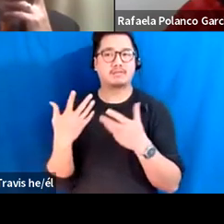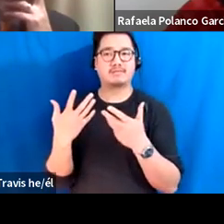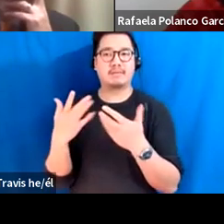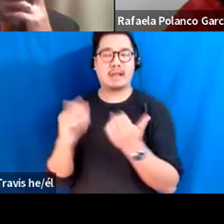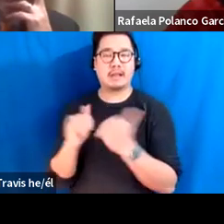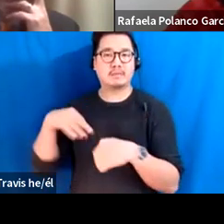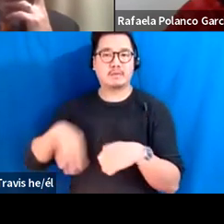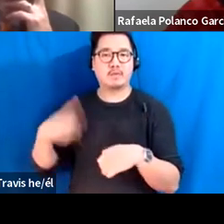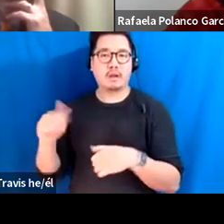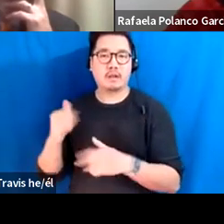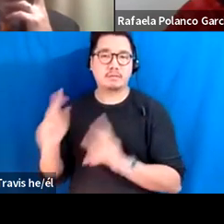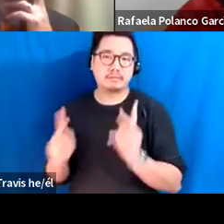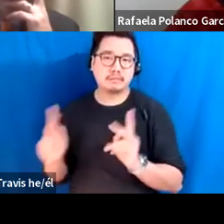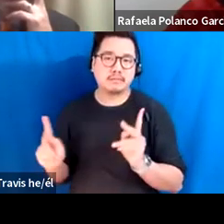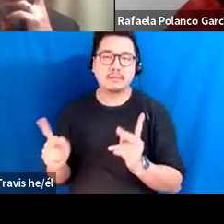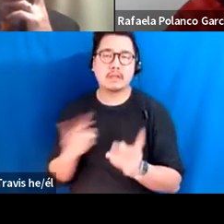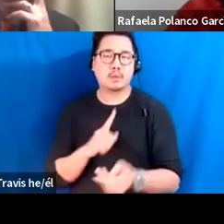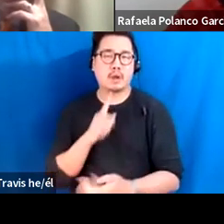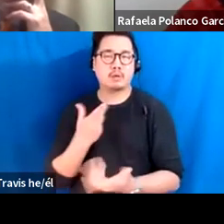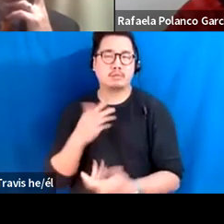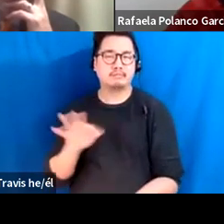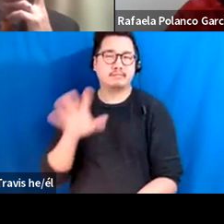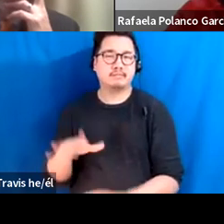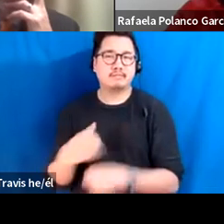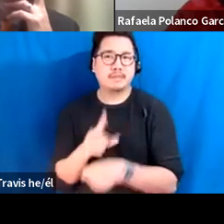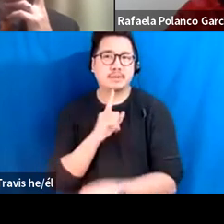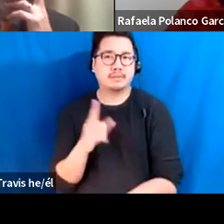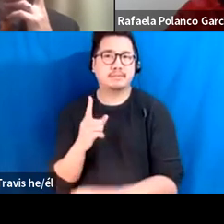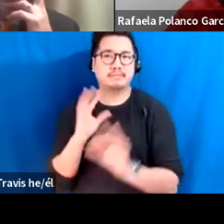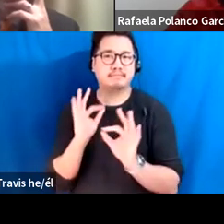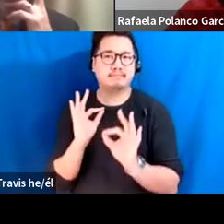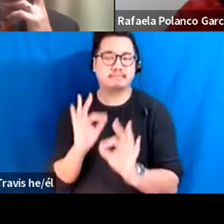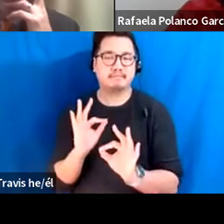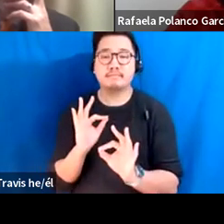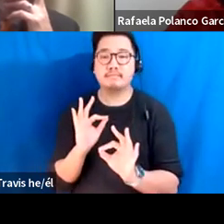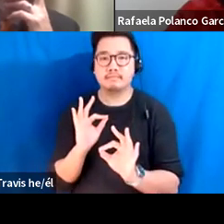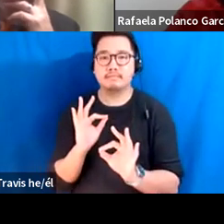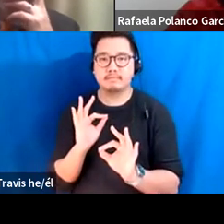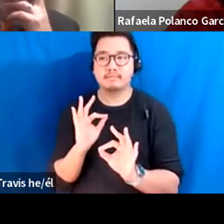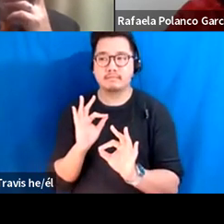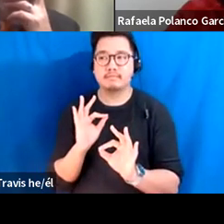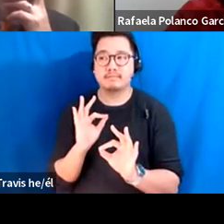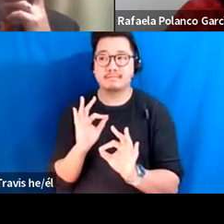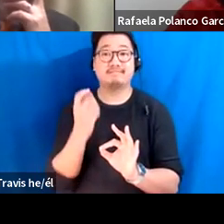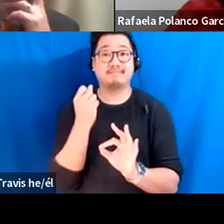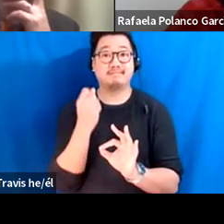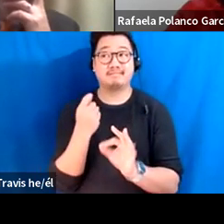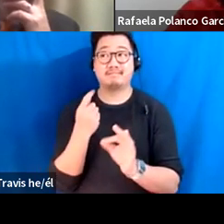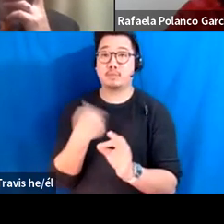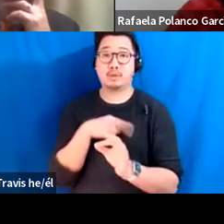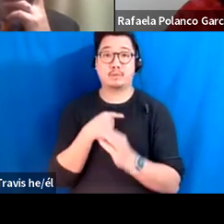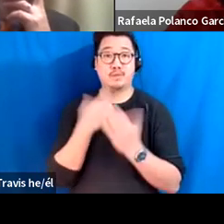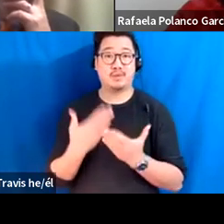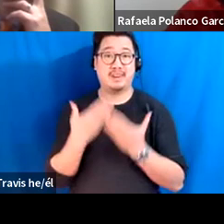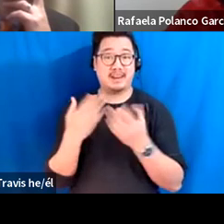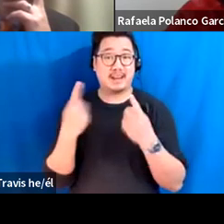the only thing that i would like to make sure that we are doing since again this is happening or being proposed to happen sooner